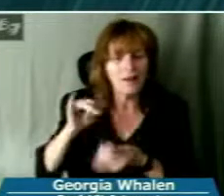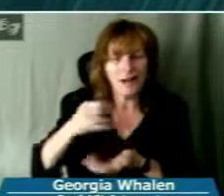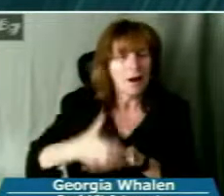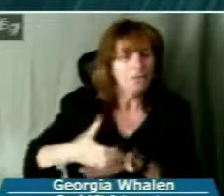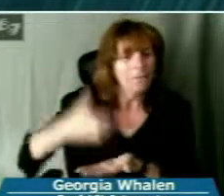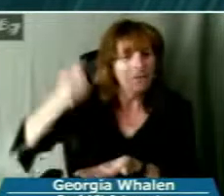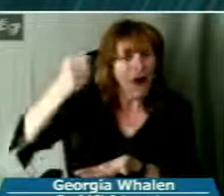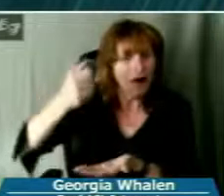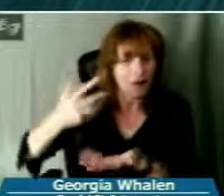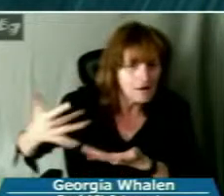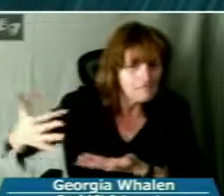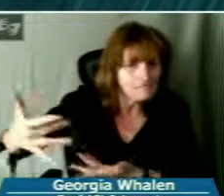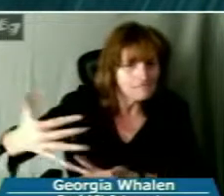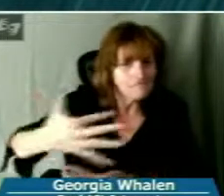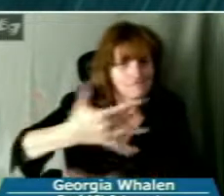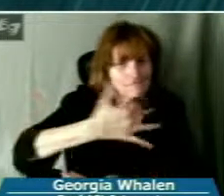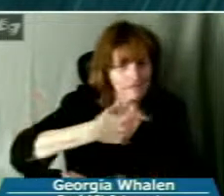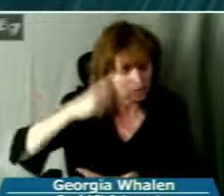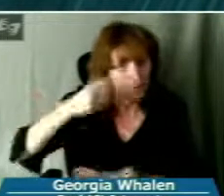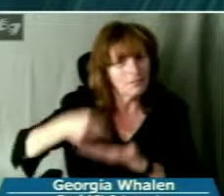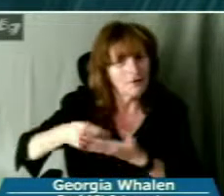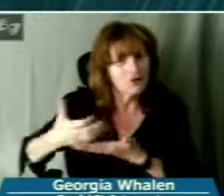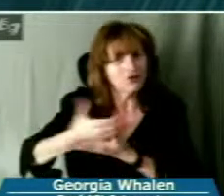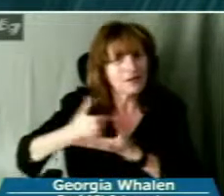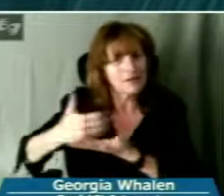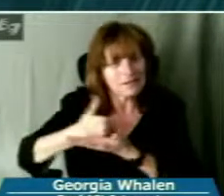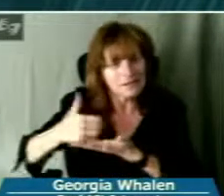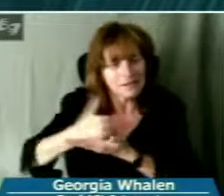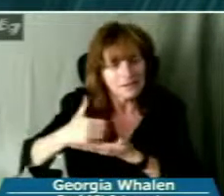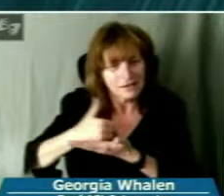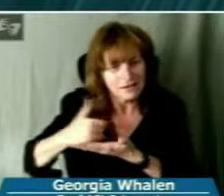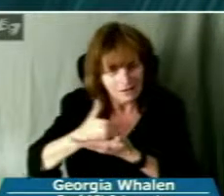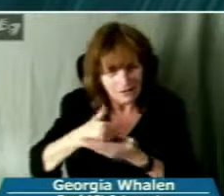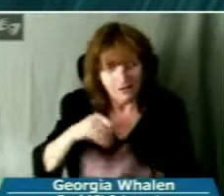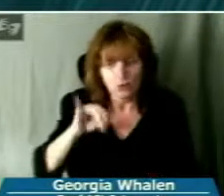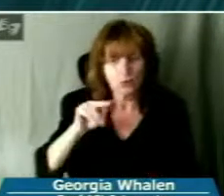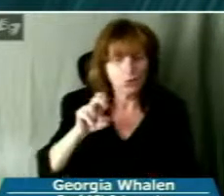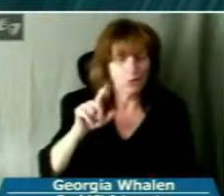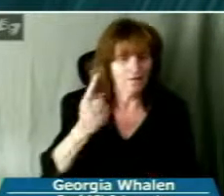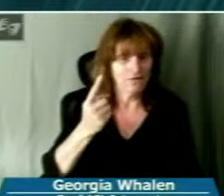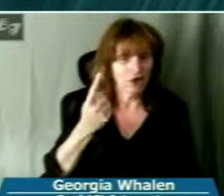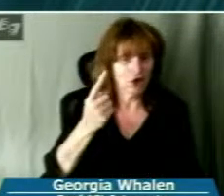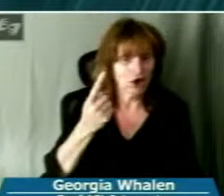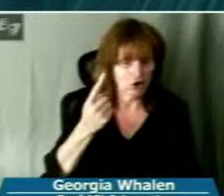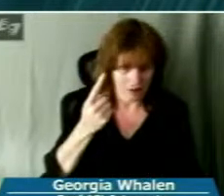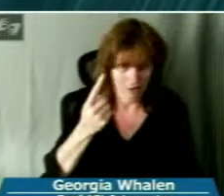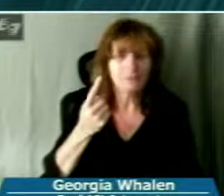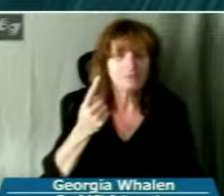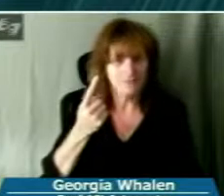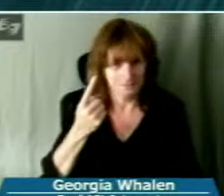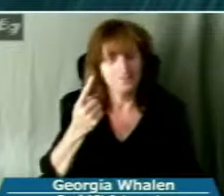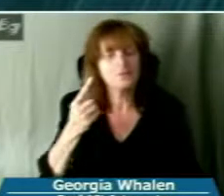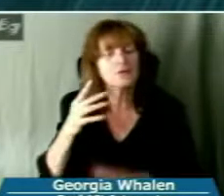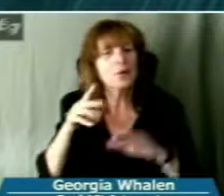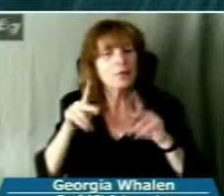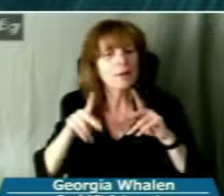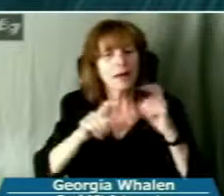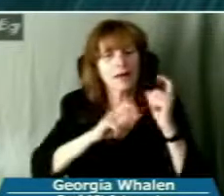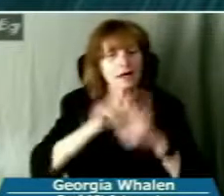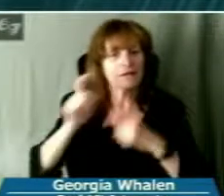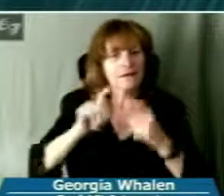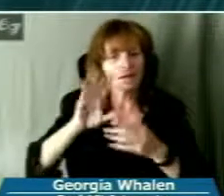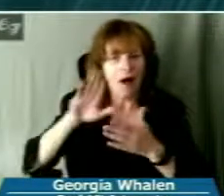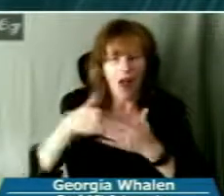So 9 a.m. to 1 p.m. on June the 1st, Mission Services will have that bottle drive. Donors are asked to bring empty wine, liquor, and